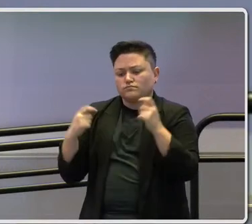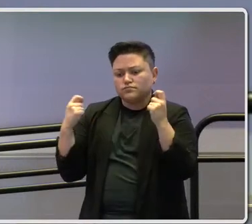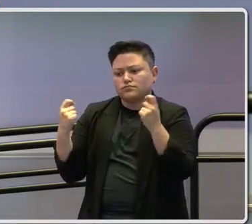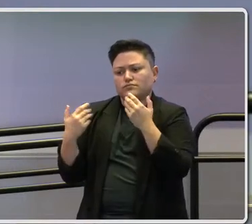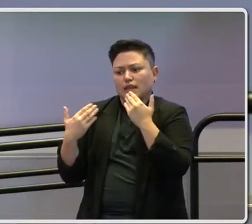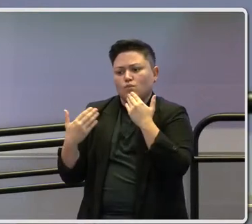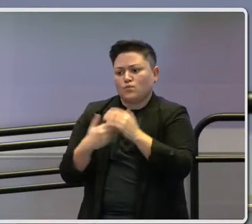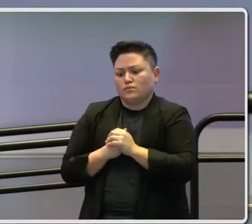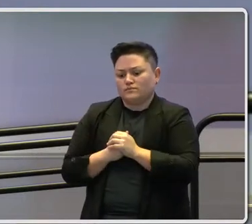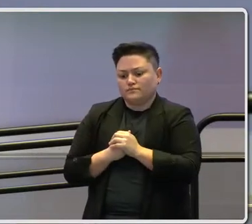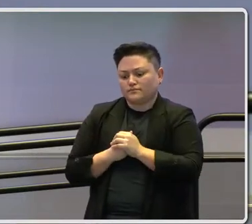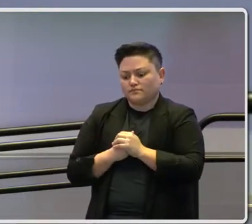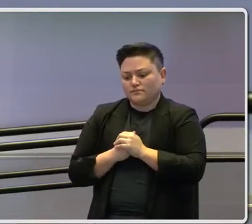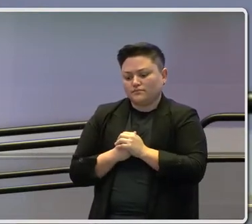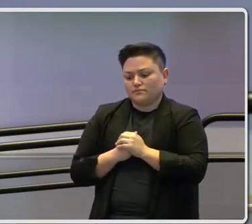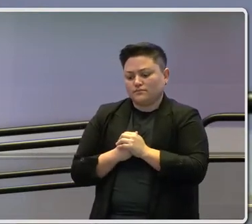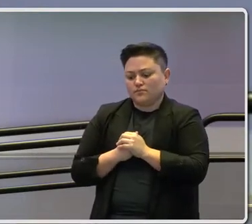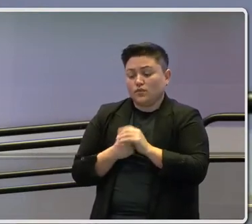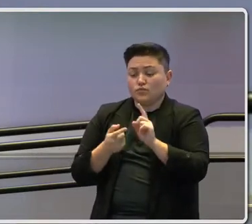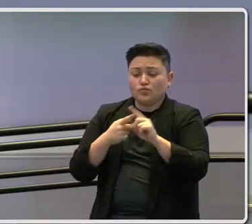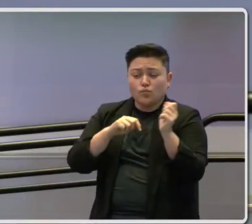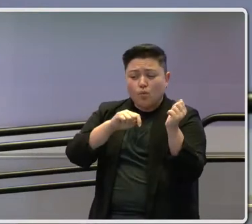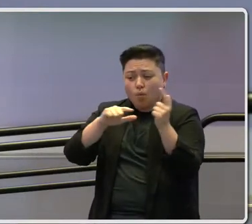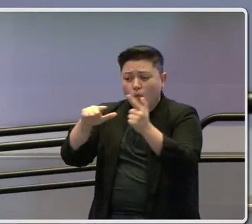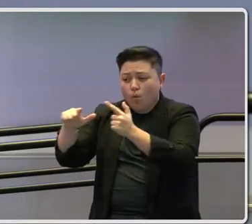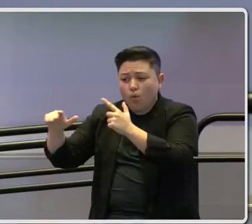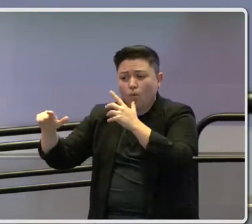felicidades. To all women,